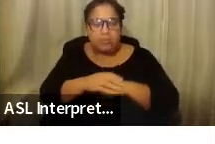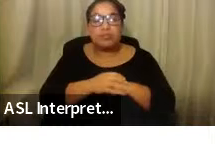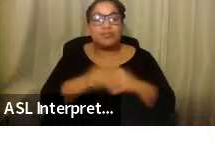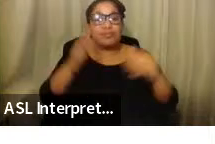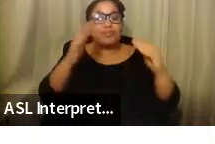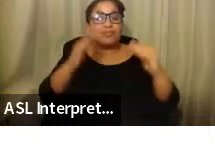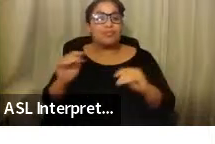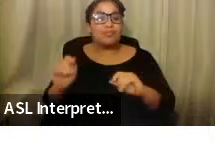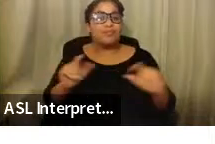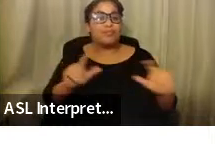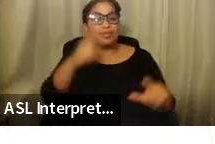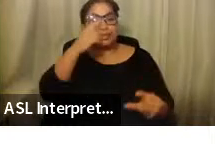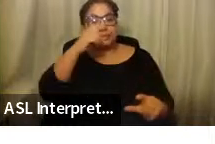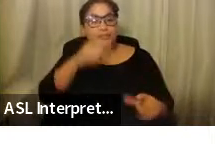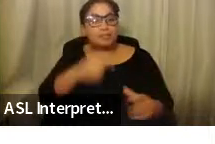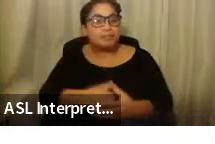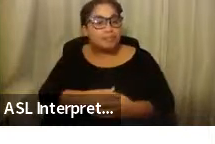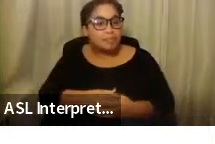slide, please.